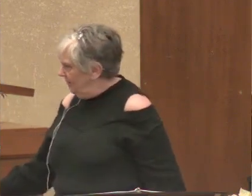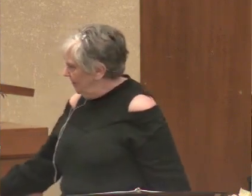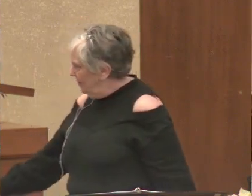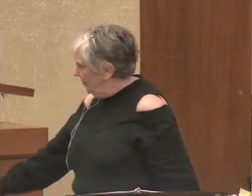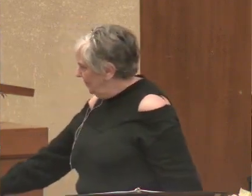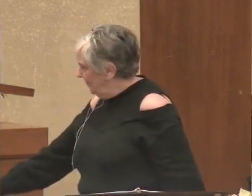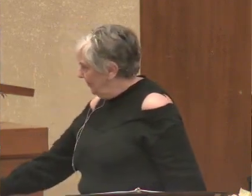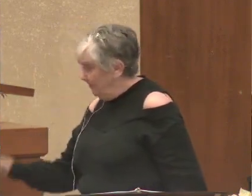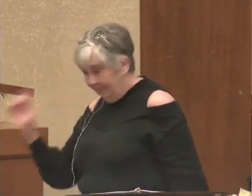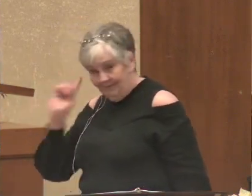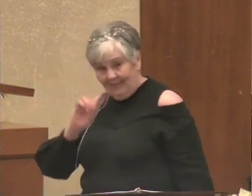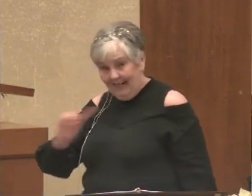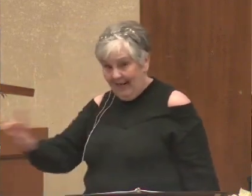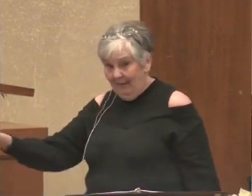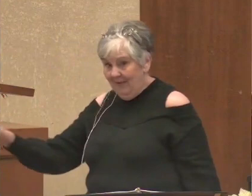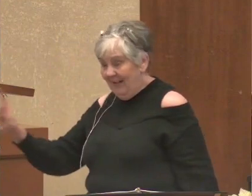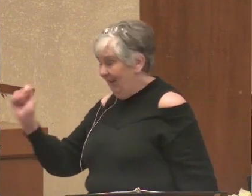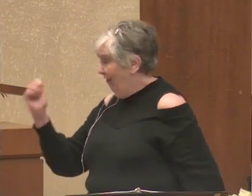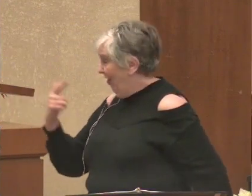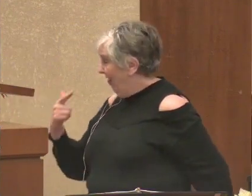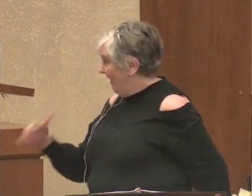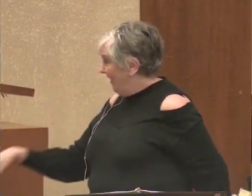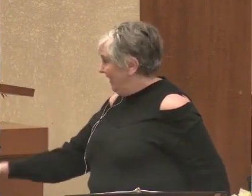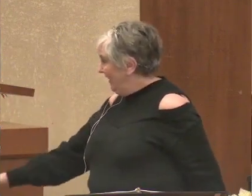Is everyone coming?